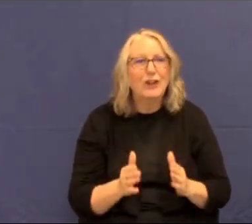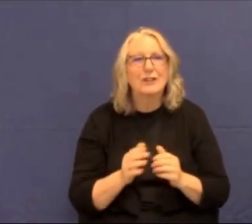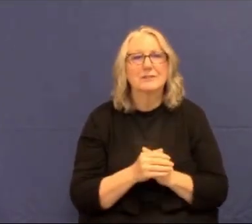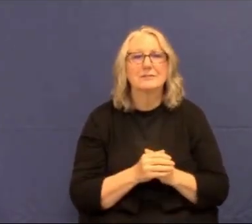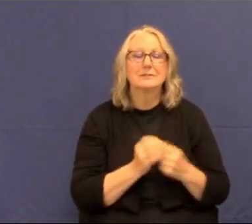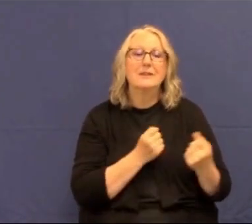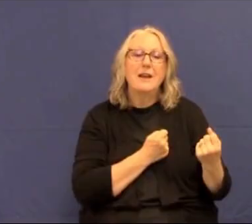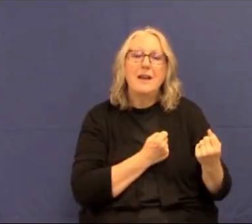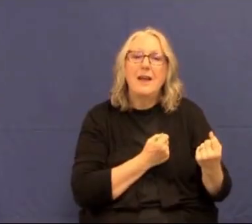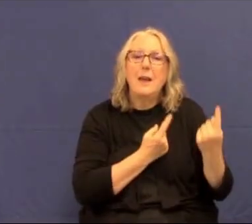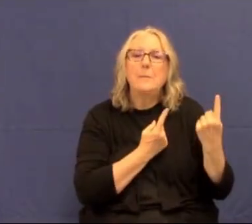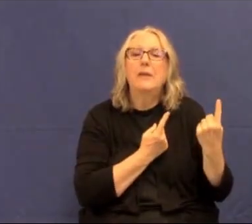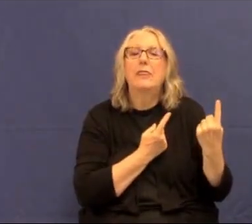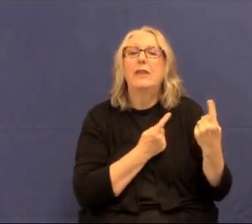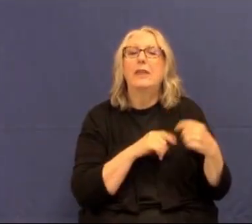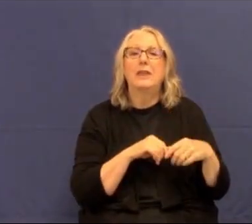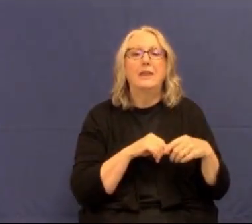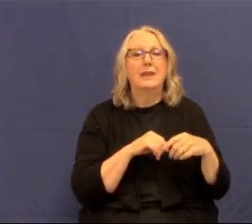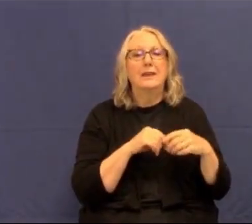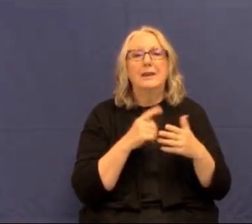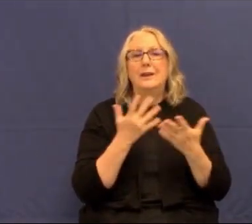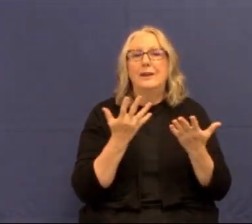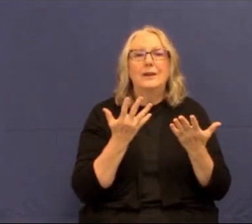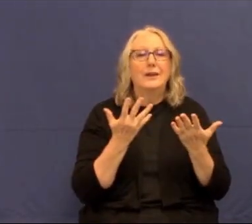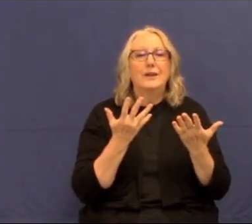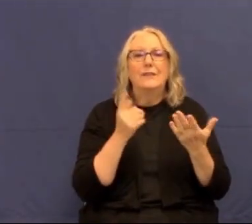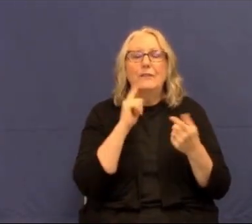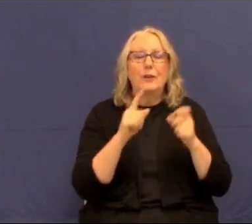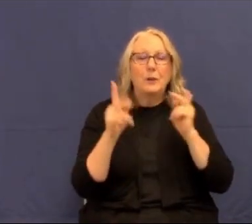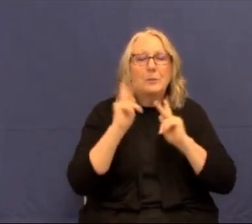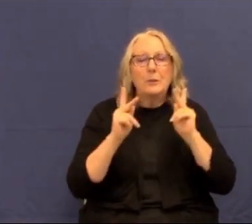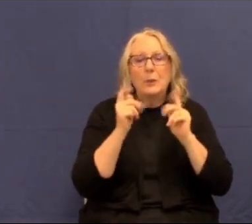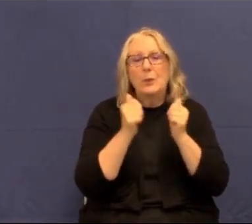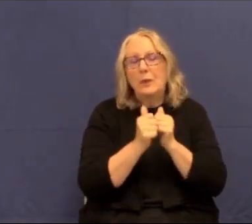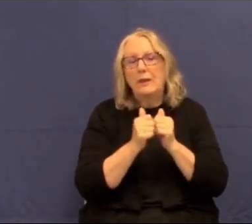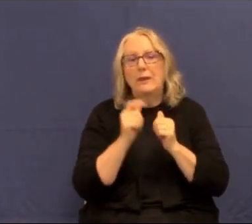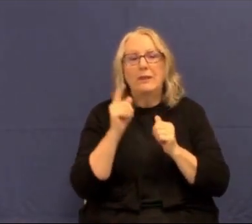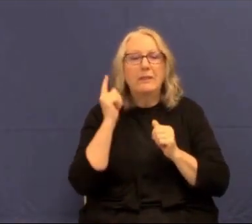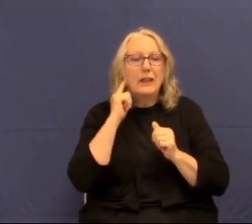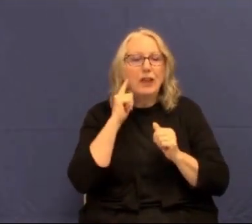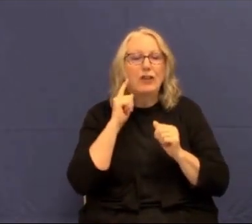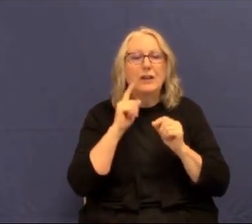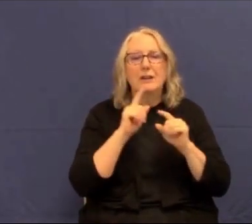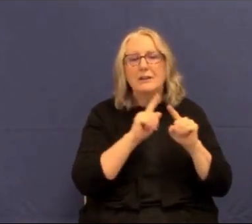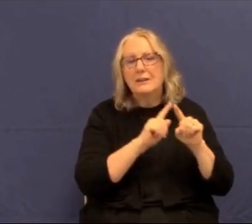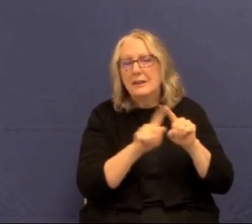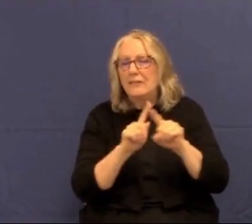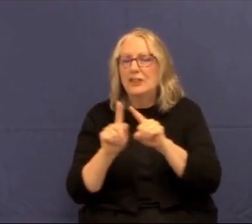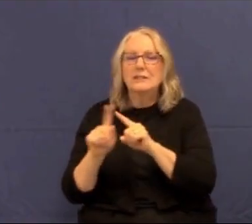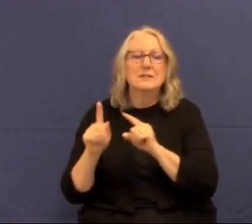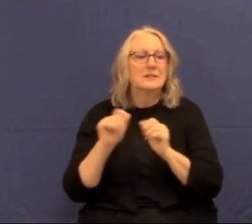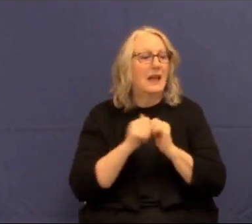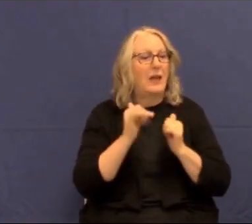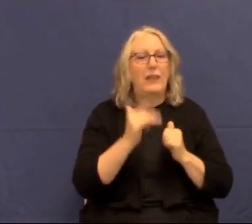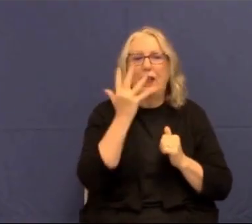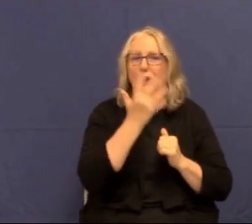coworkers on empathy standards when it comes to, caring for people with hearing disabilities or whatever that looks